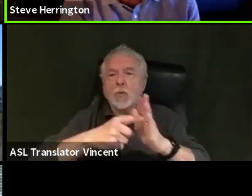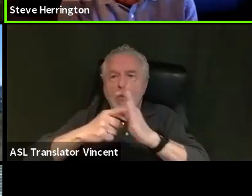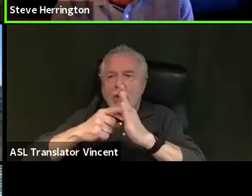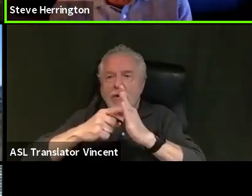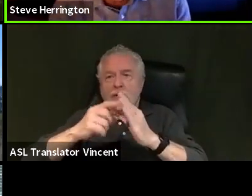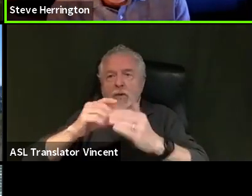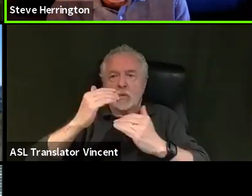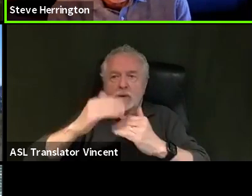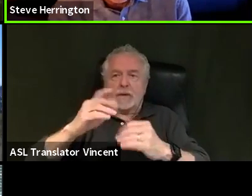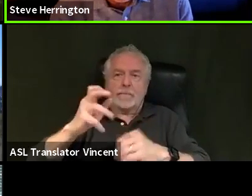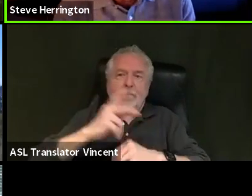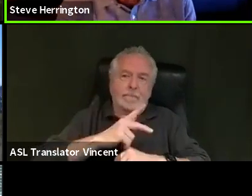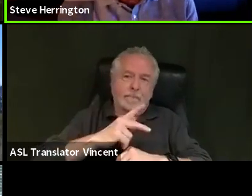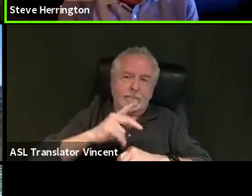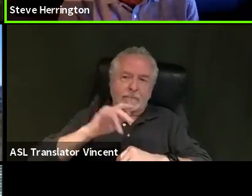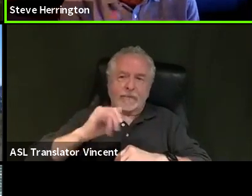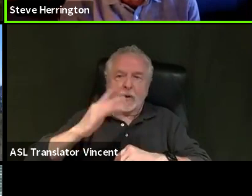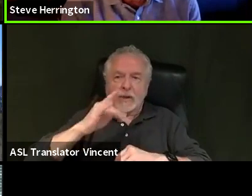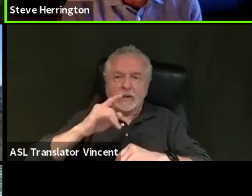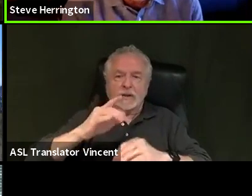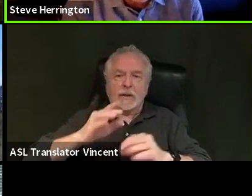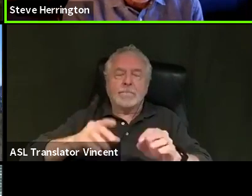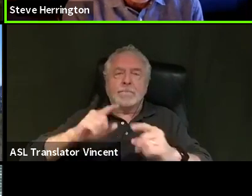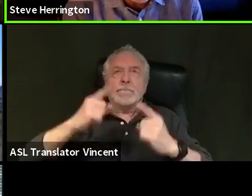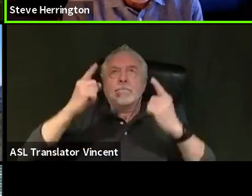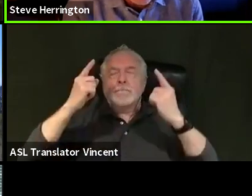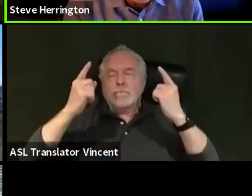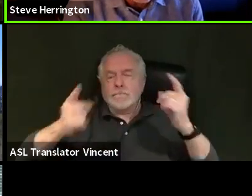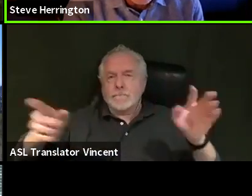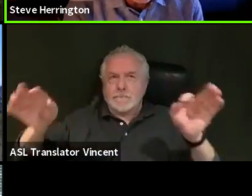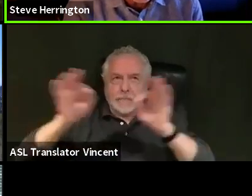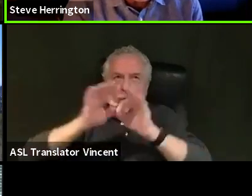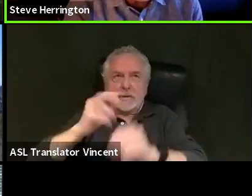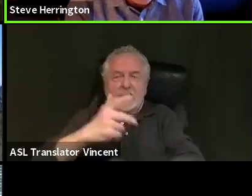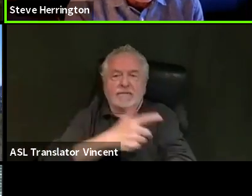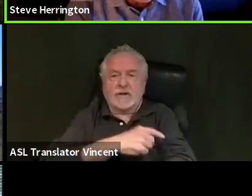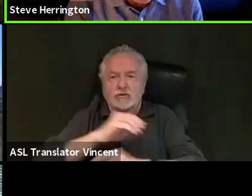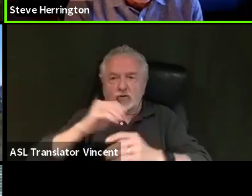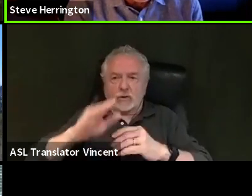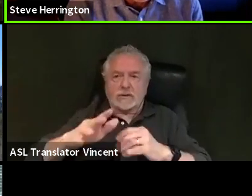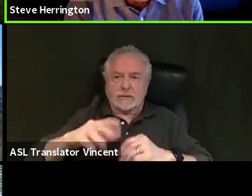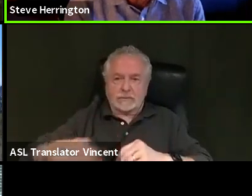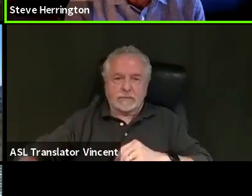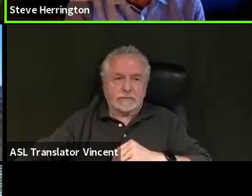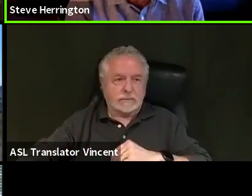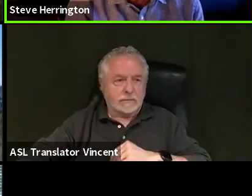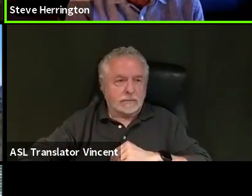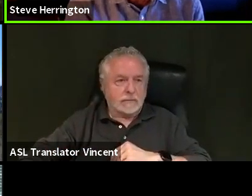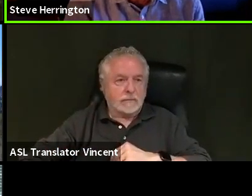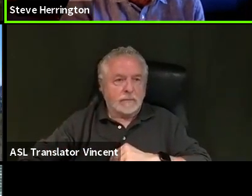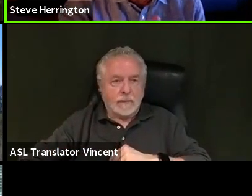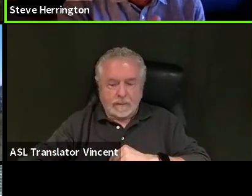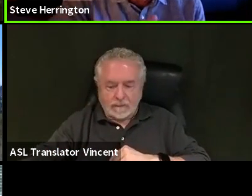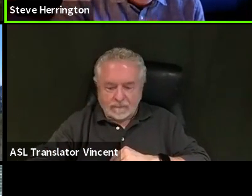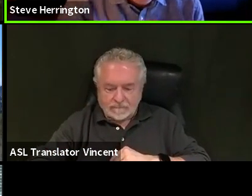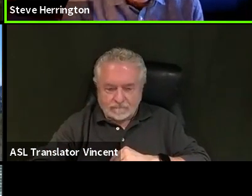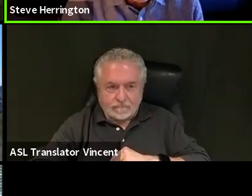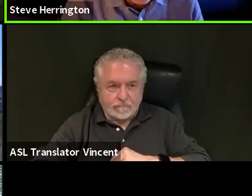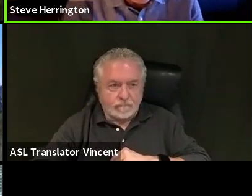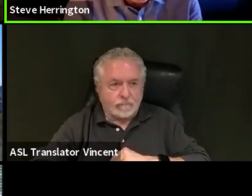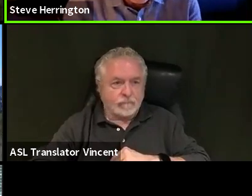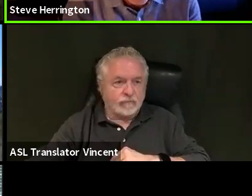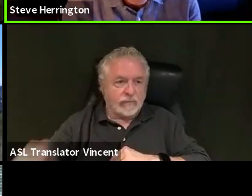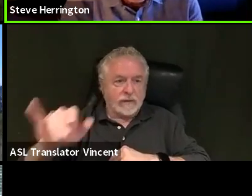and restrictions come back. That's why it's imperative that we get students vaccinated, so that we can